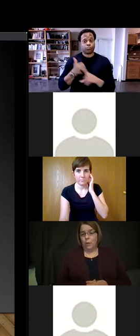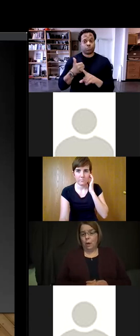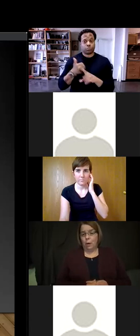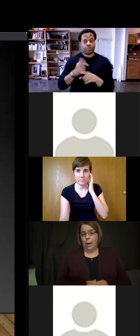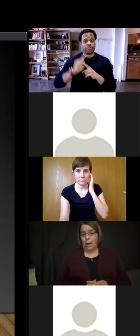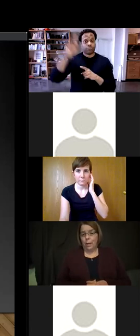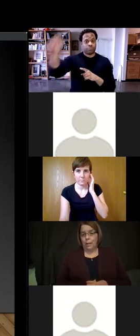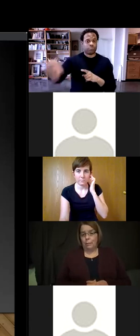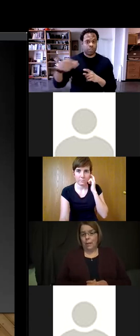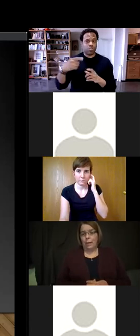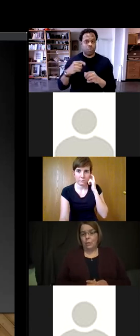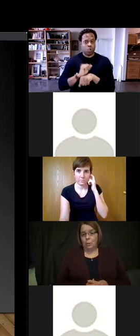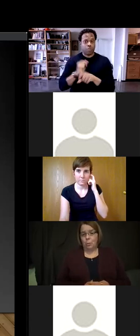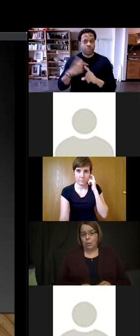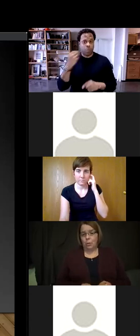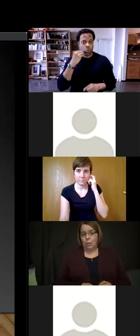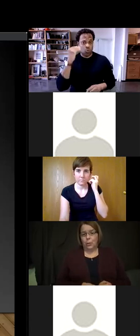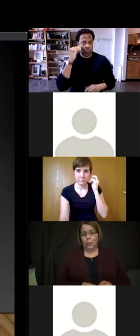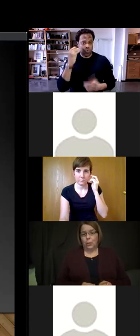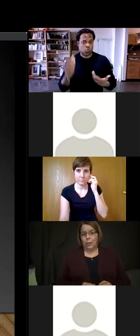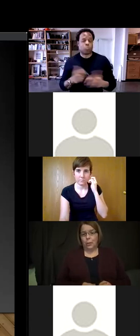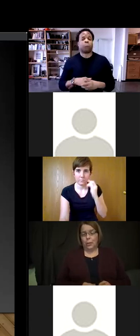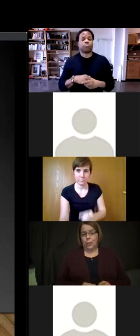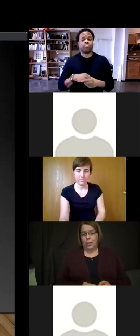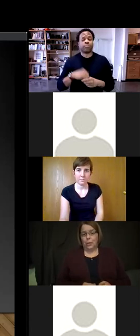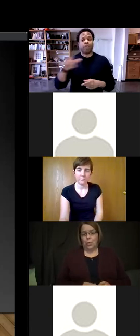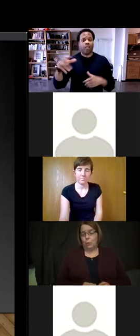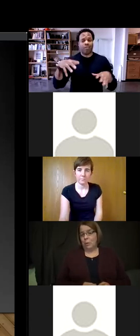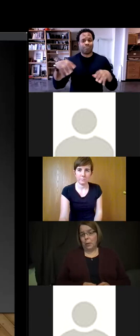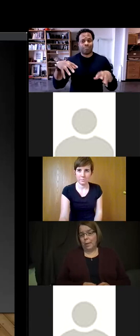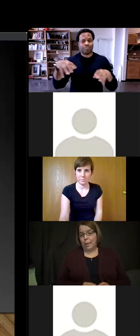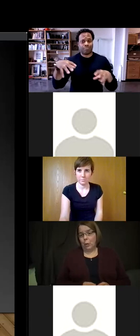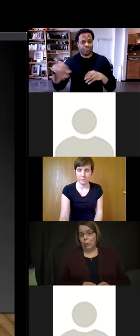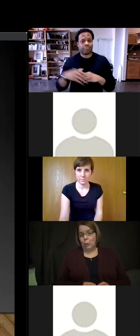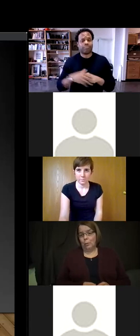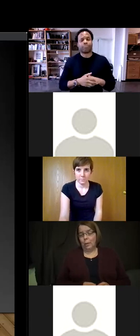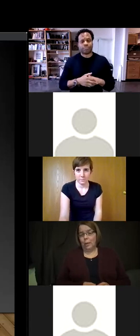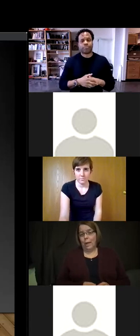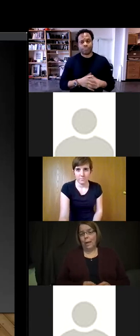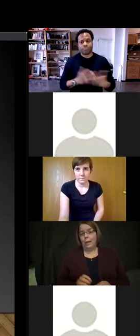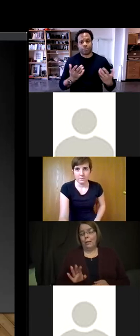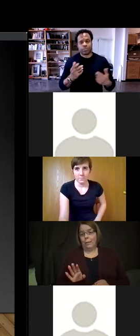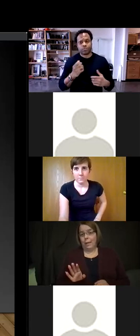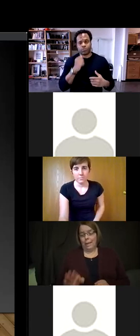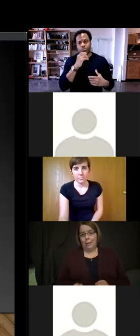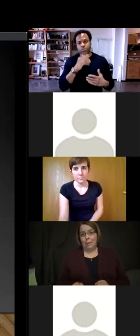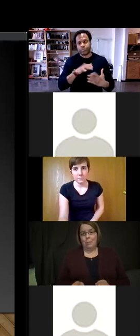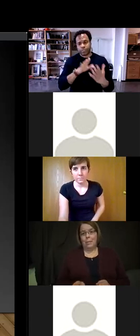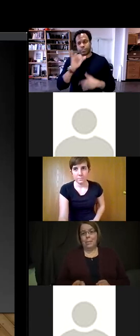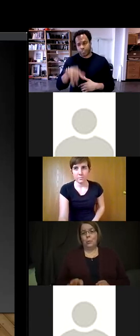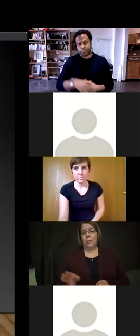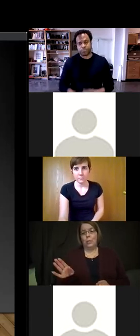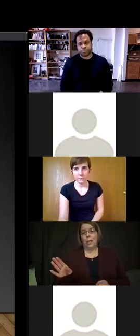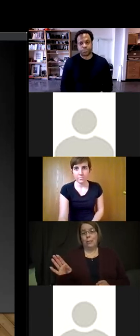So for VRI, that interpreter, could be working at home, and it may